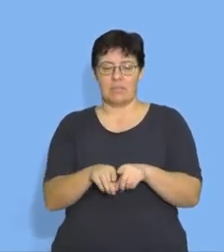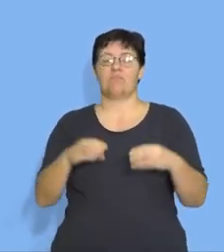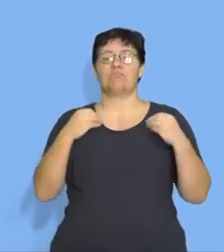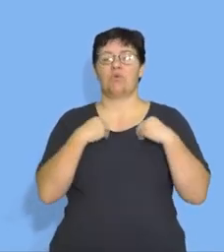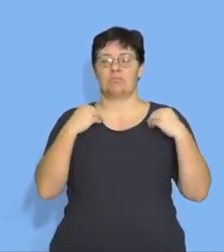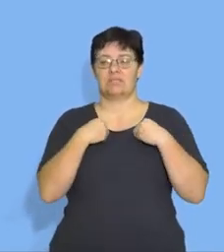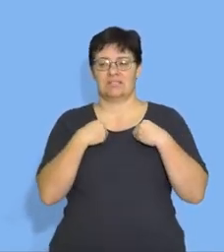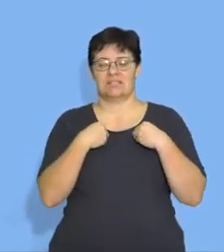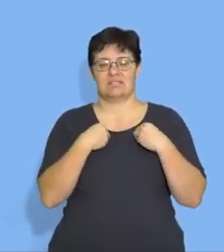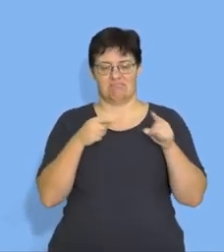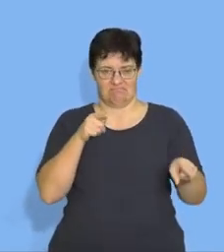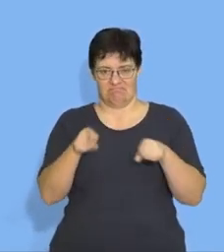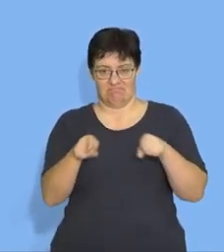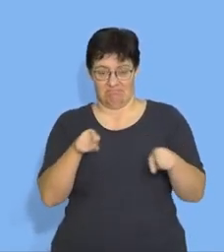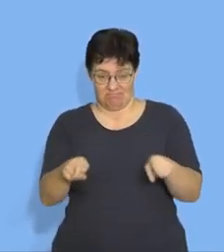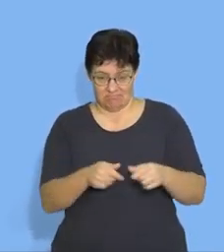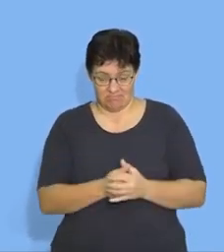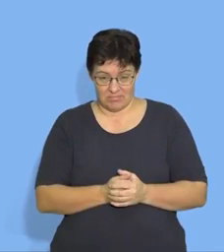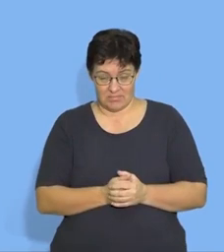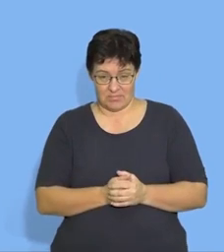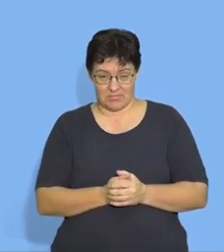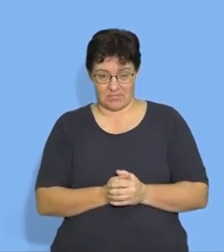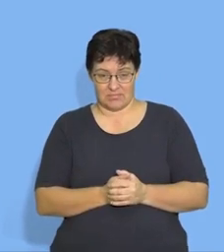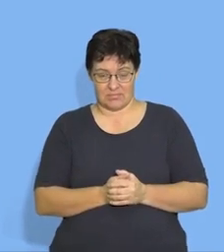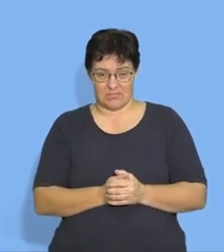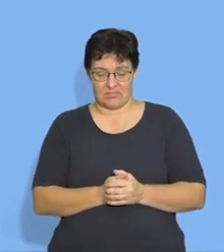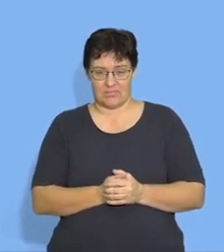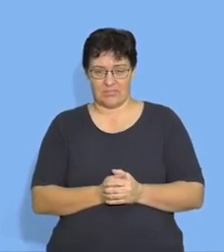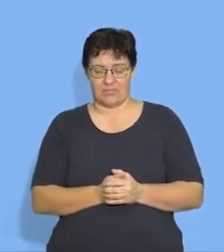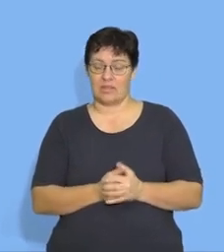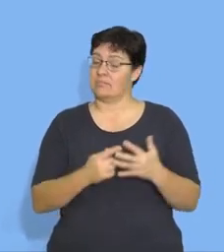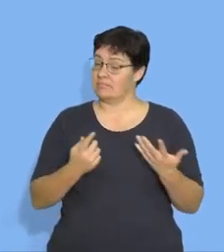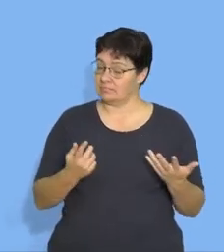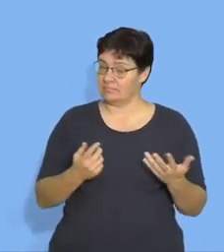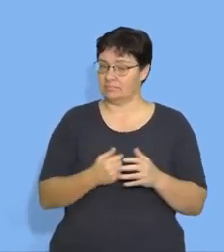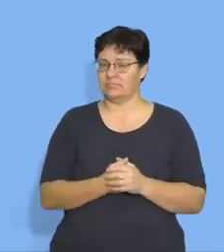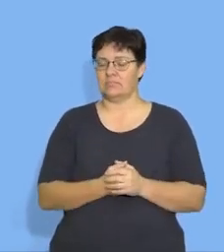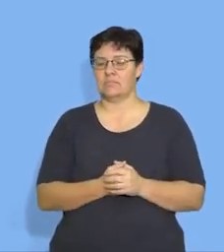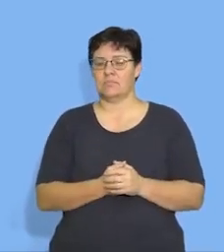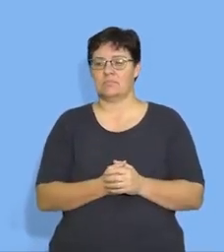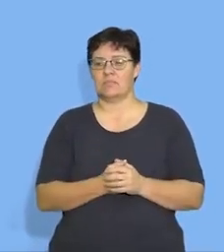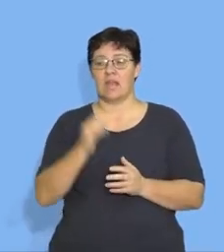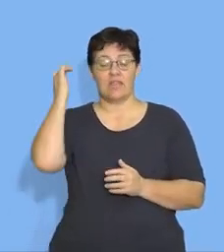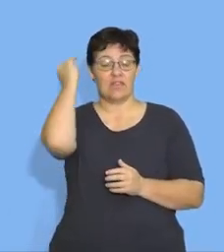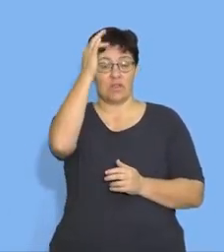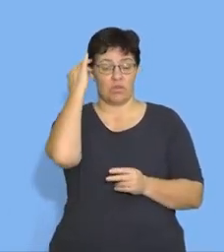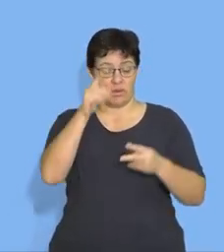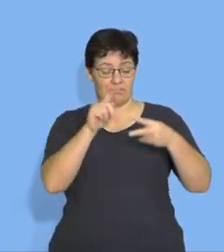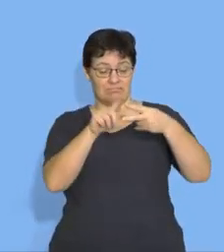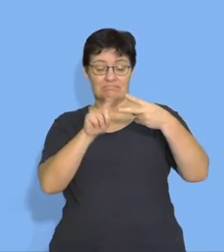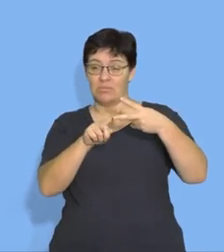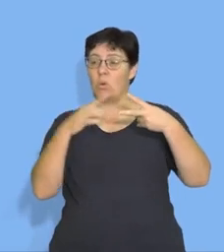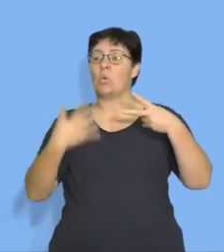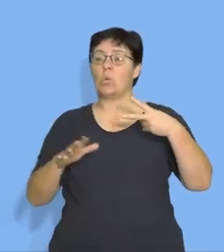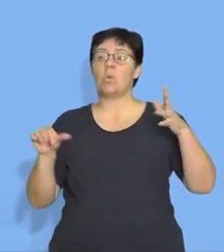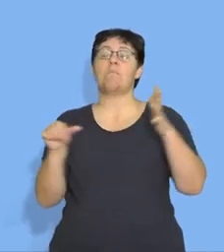of these two classes of substances. However, the two theories that are very important that